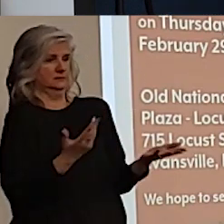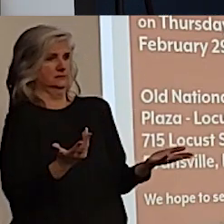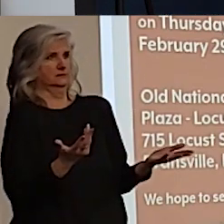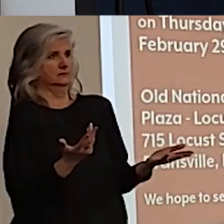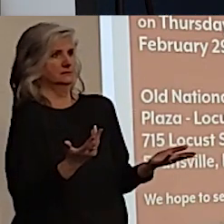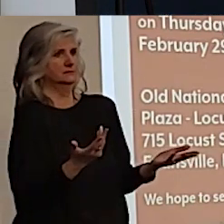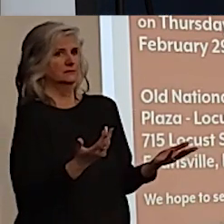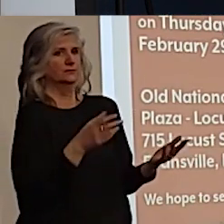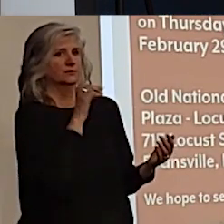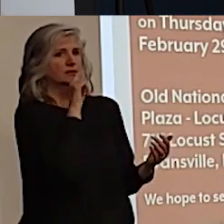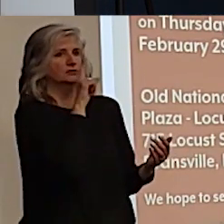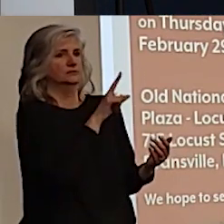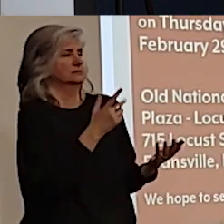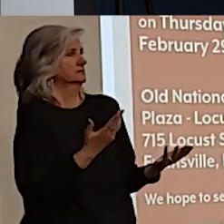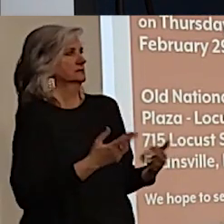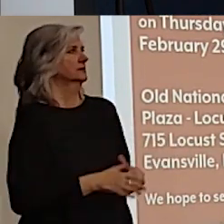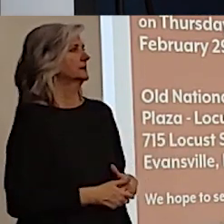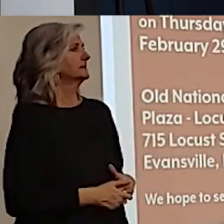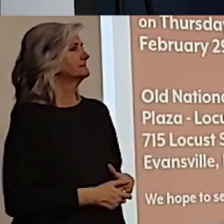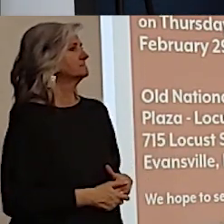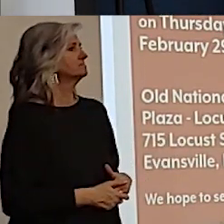So we're not sure. Yeah.